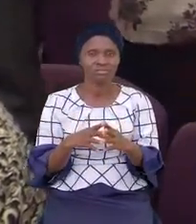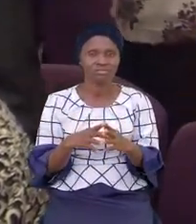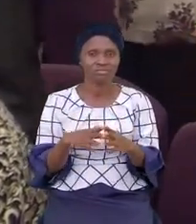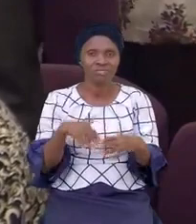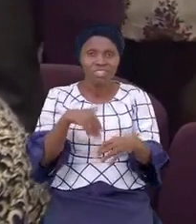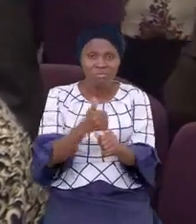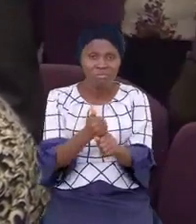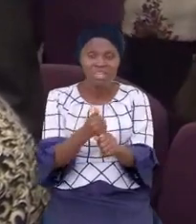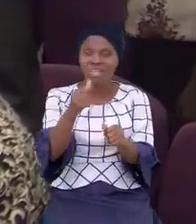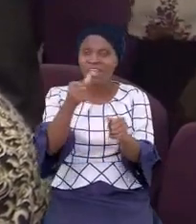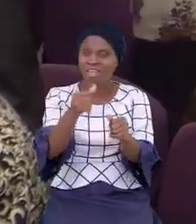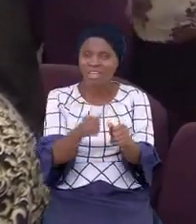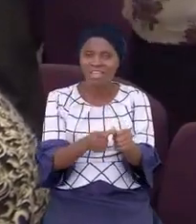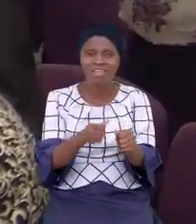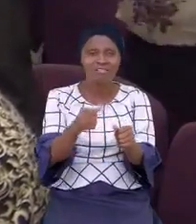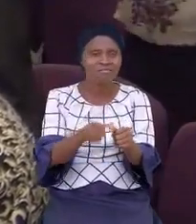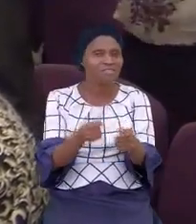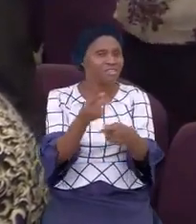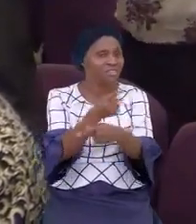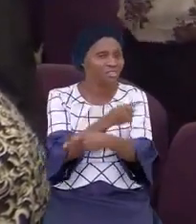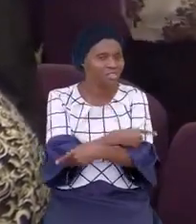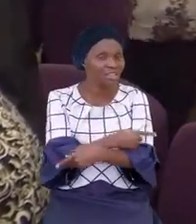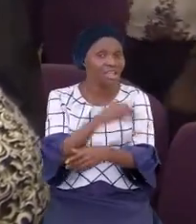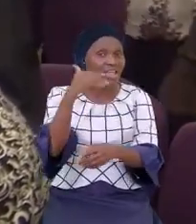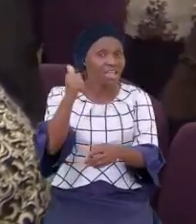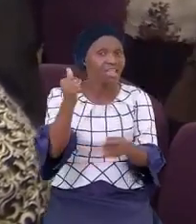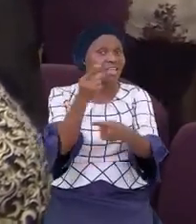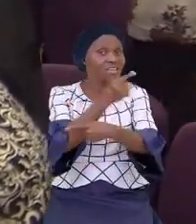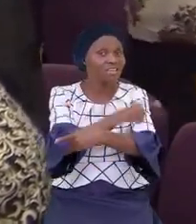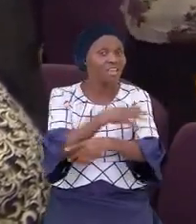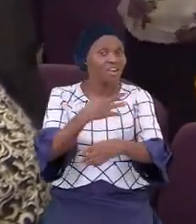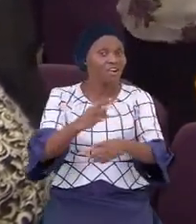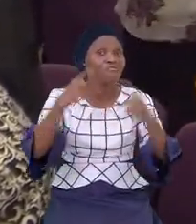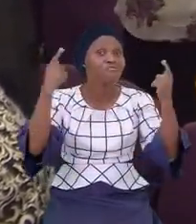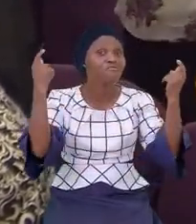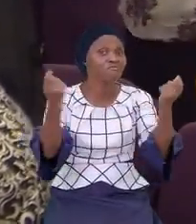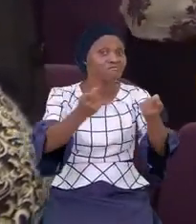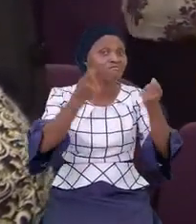Make every day a day of conquering,